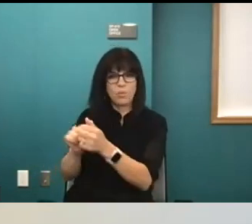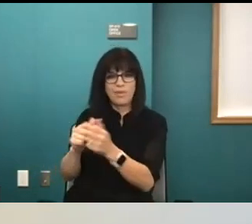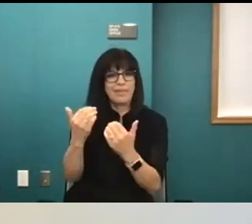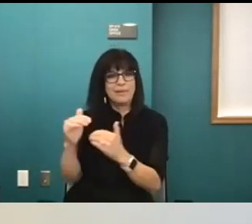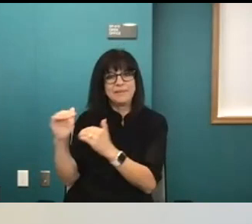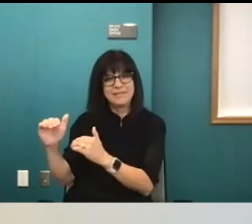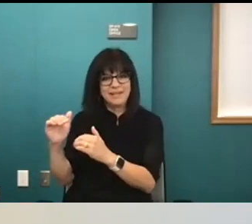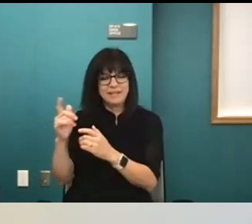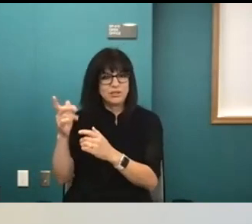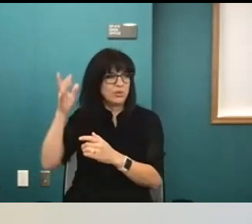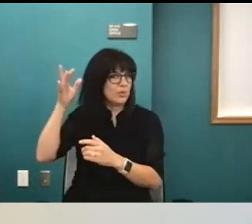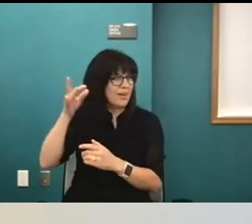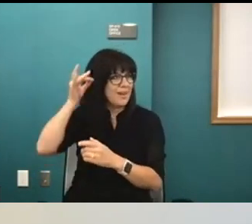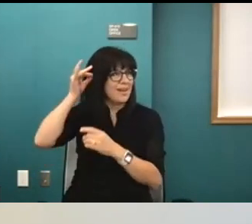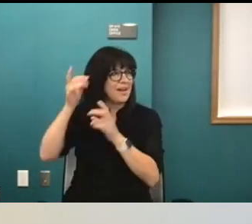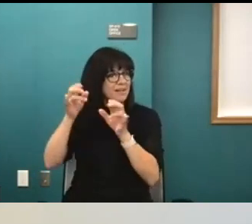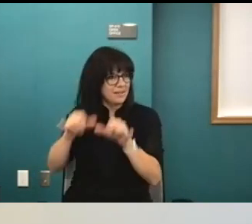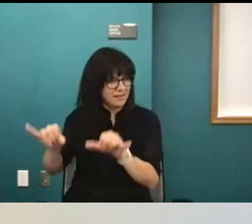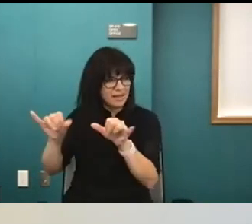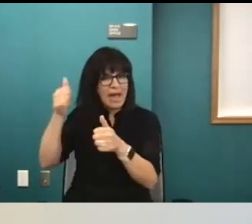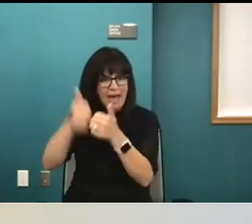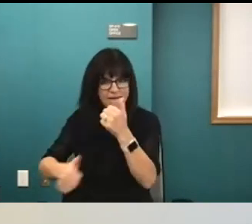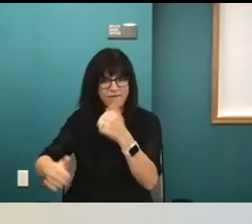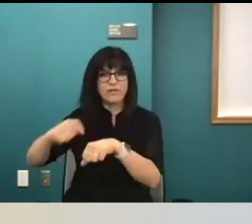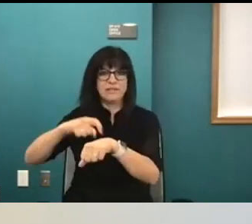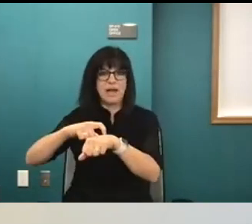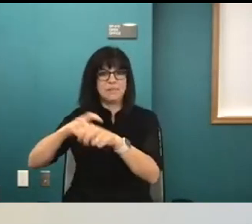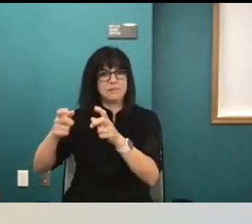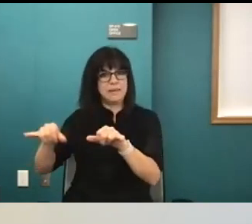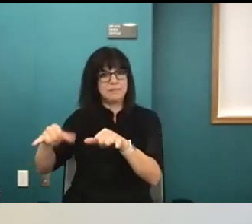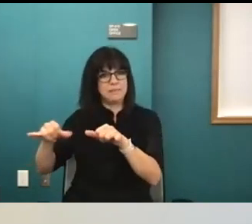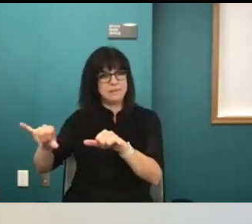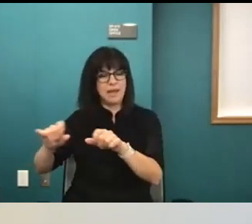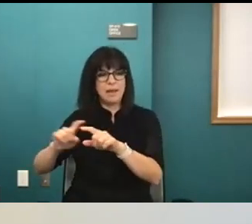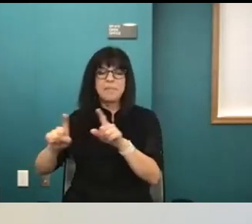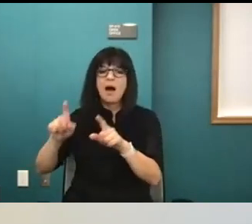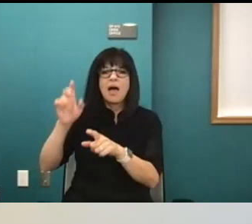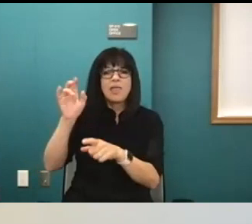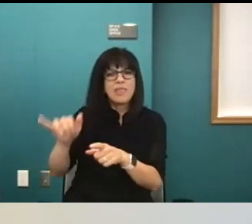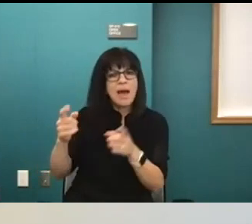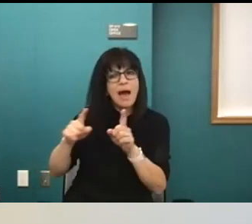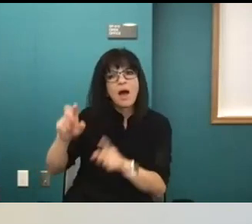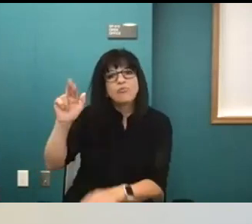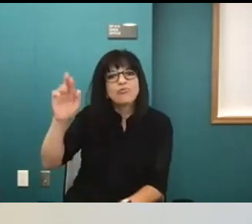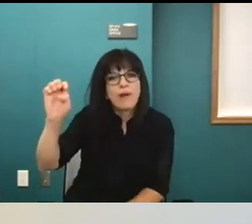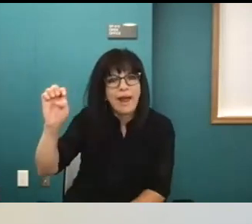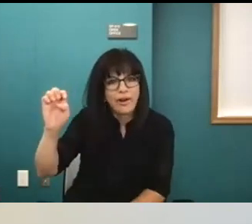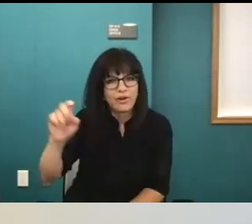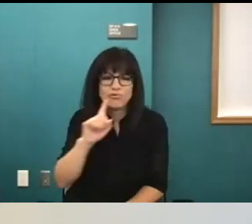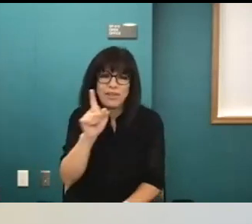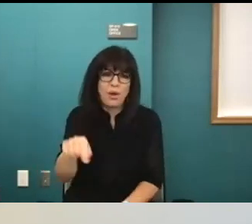to place the sticker and have that be consistent every time. But that was very, very rare that would happen. And that there are 2 kids off the top of my head I'm thinking